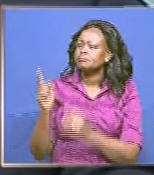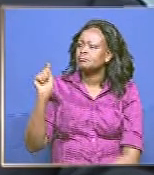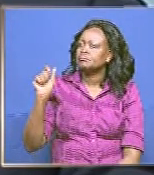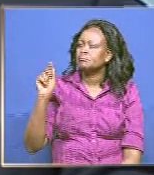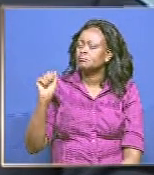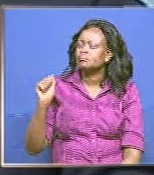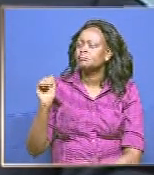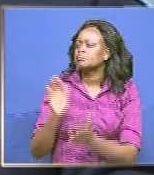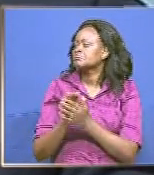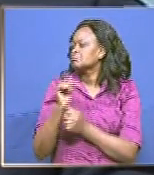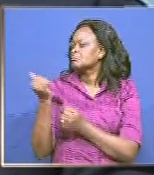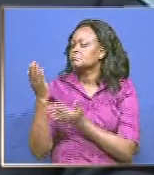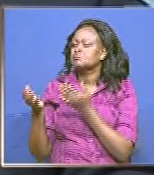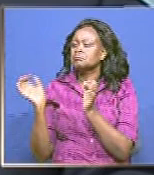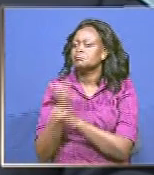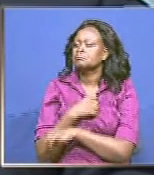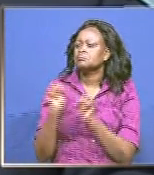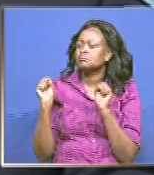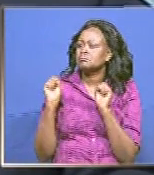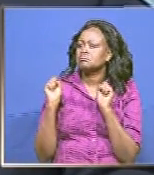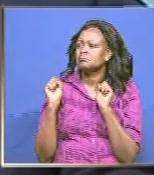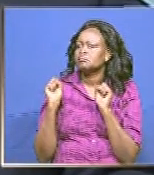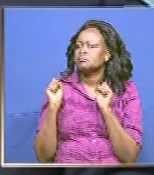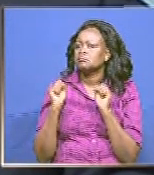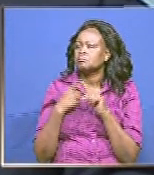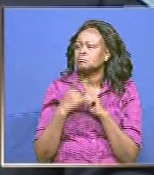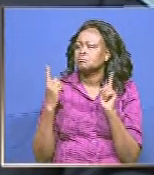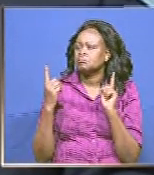place with some of the areas. Mm-hmm.